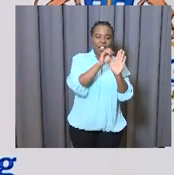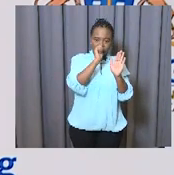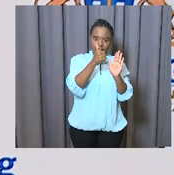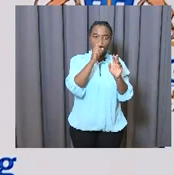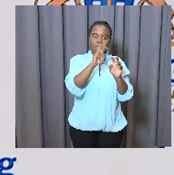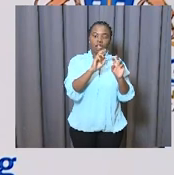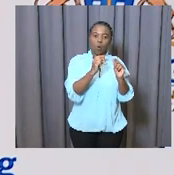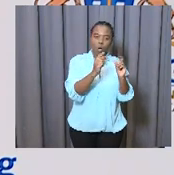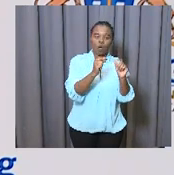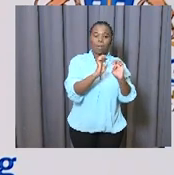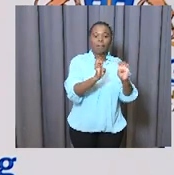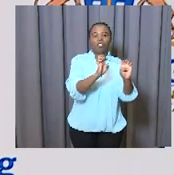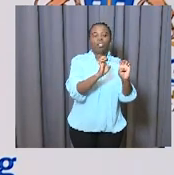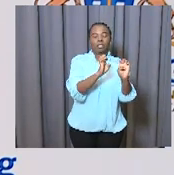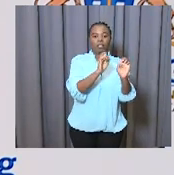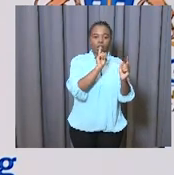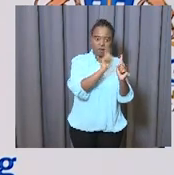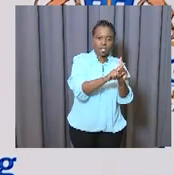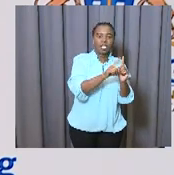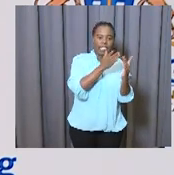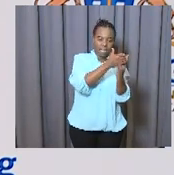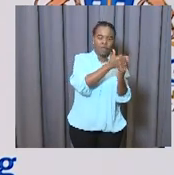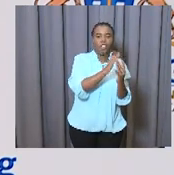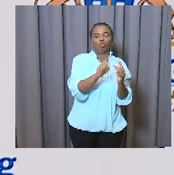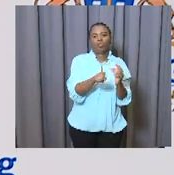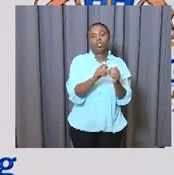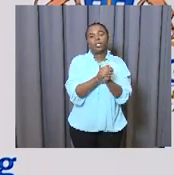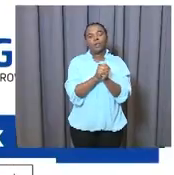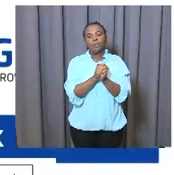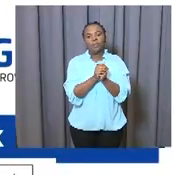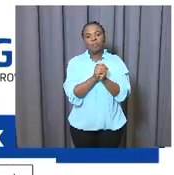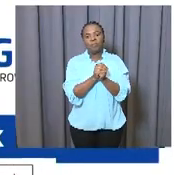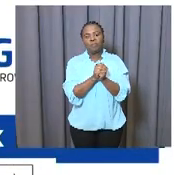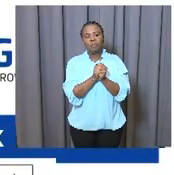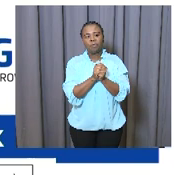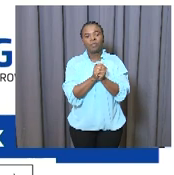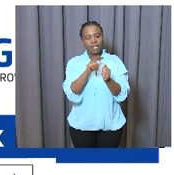of the area. So an intervention early, it's something that is much